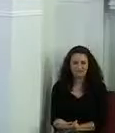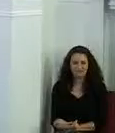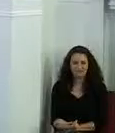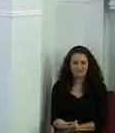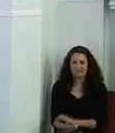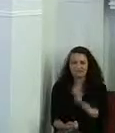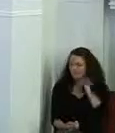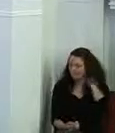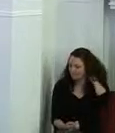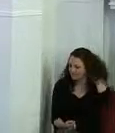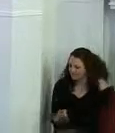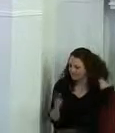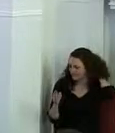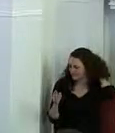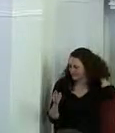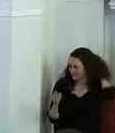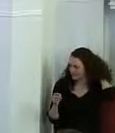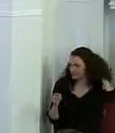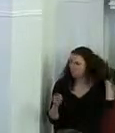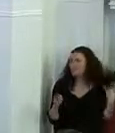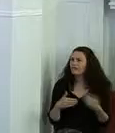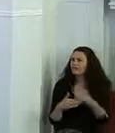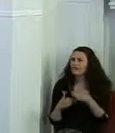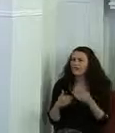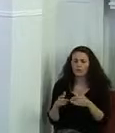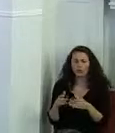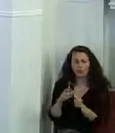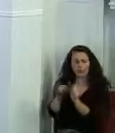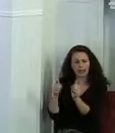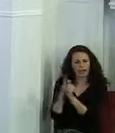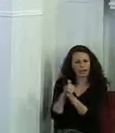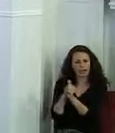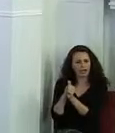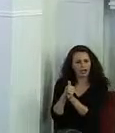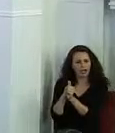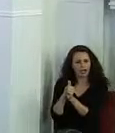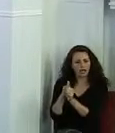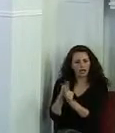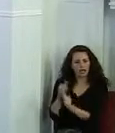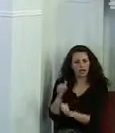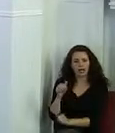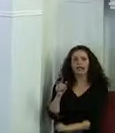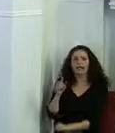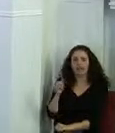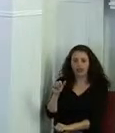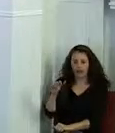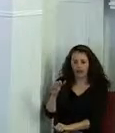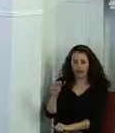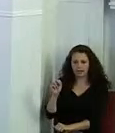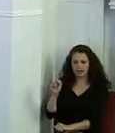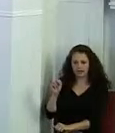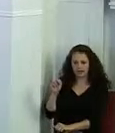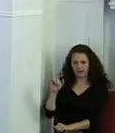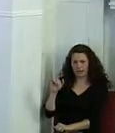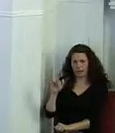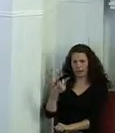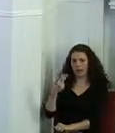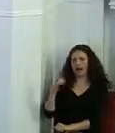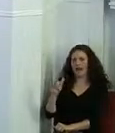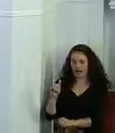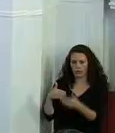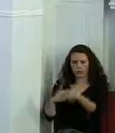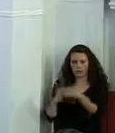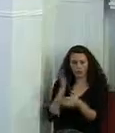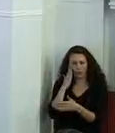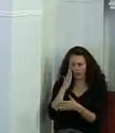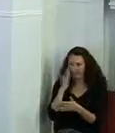She'll be meeting in the Gandhi room, which is behind the sanctuary. Now, I know that we're all starting to get used to where the layout of